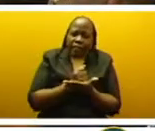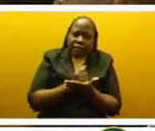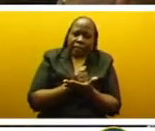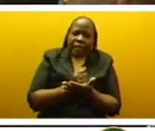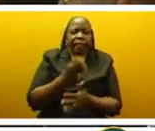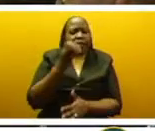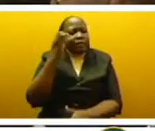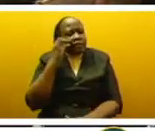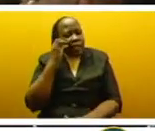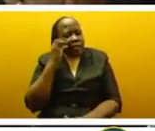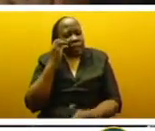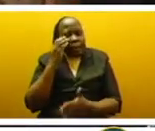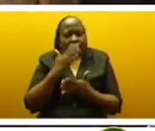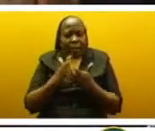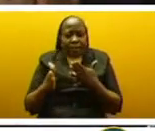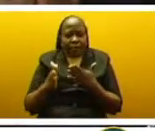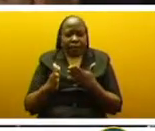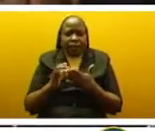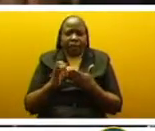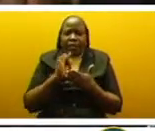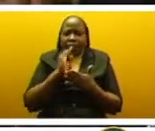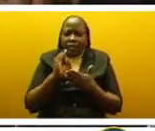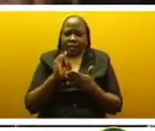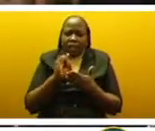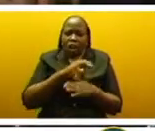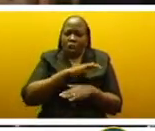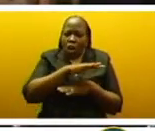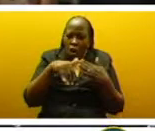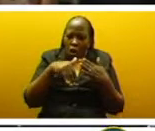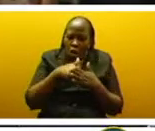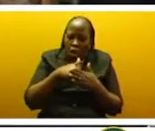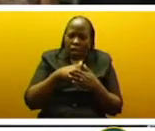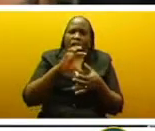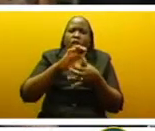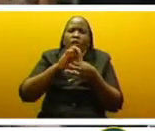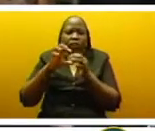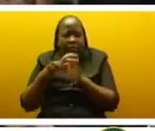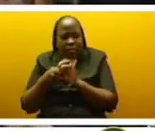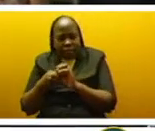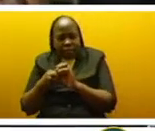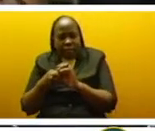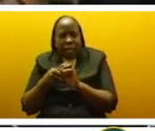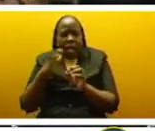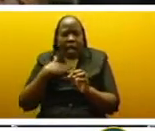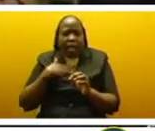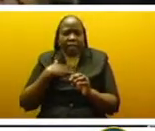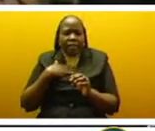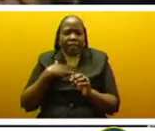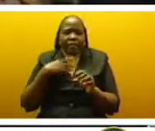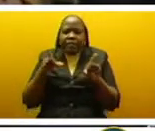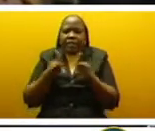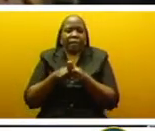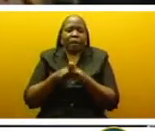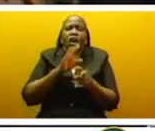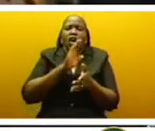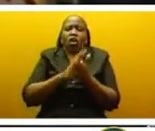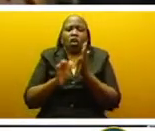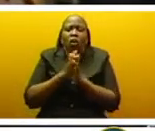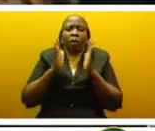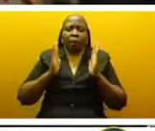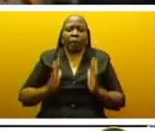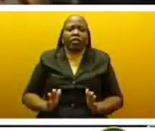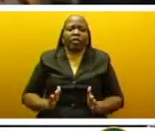is, despite this whole matter being consolidated, we were considered the surrogates. Nobody sent us any papers to